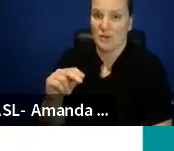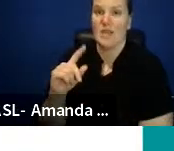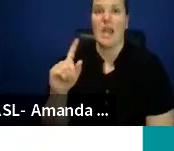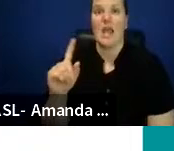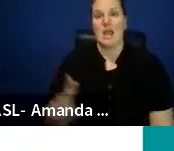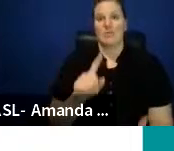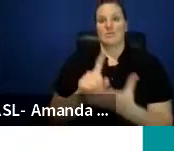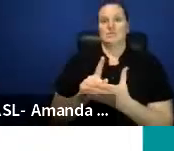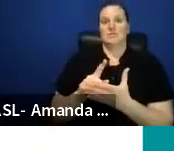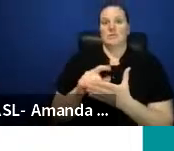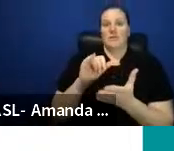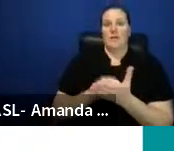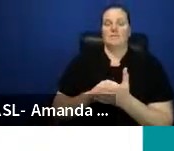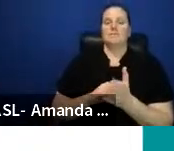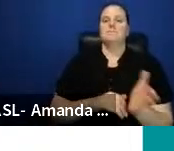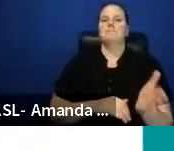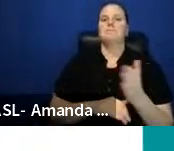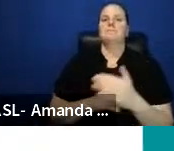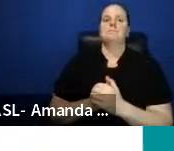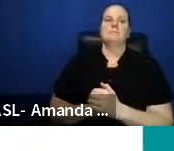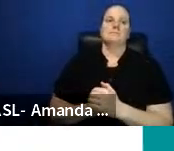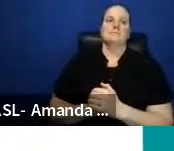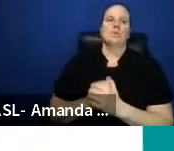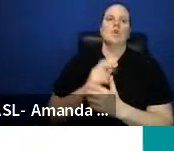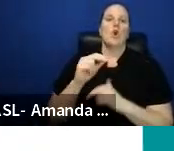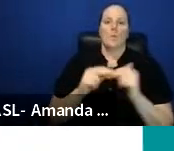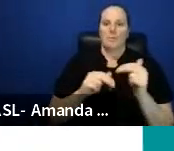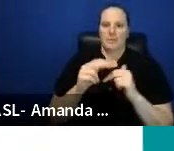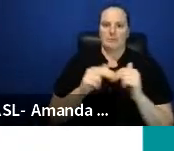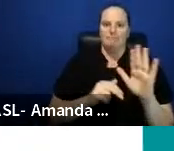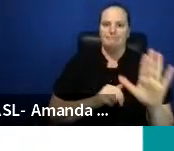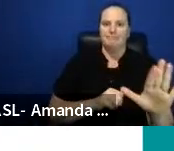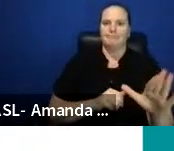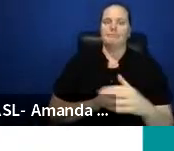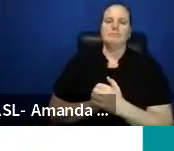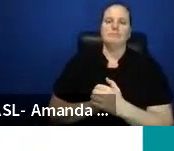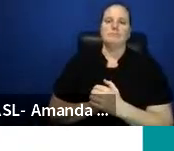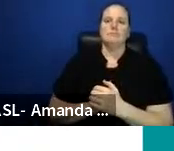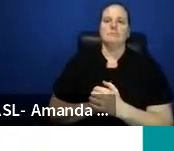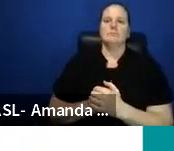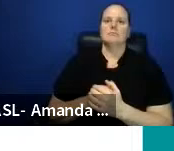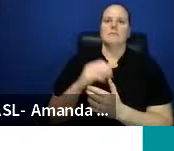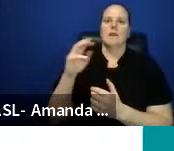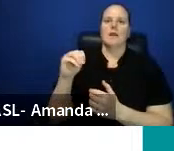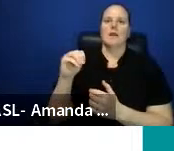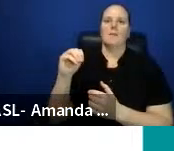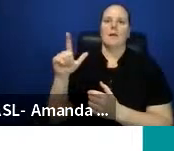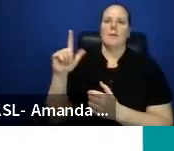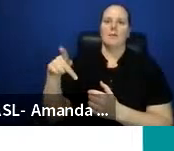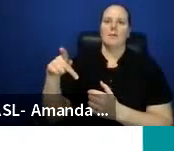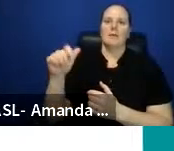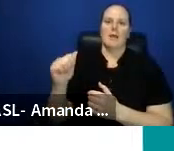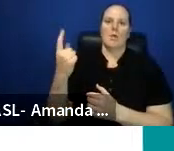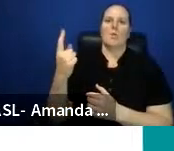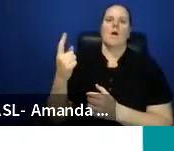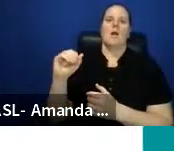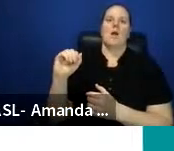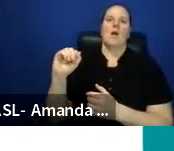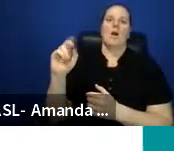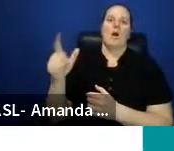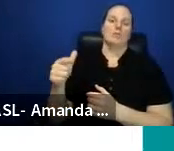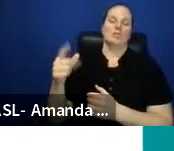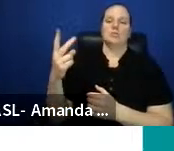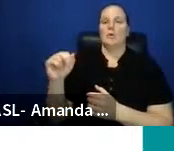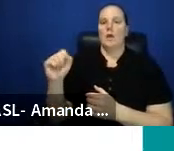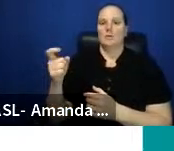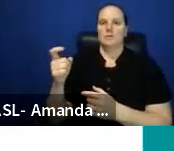condition. We'll have congestion at the bridge. Next, let's talk about the MLPA, 1aux and 2aux. We'll start with